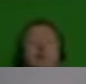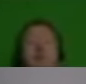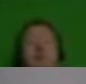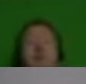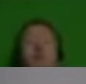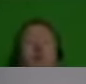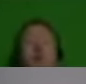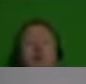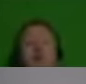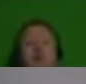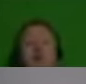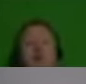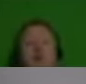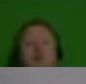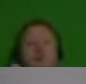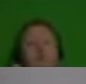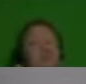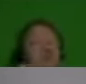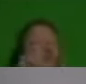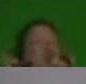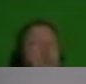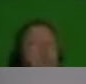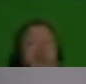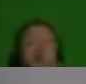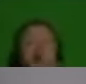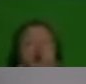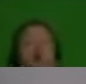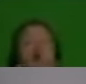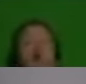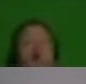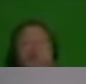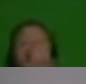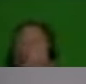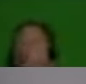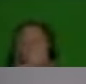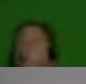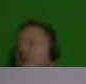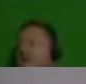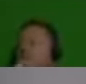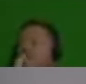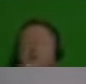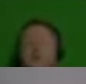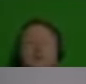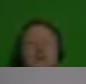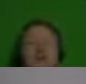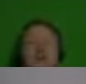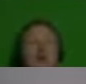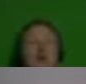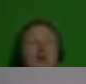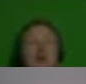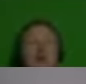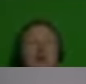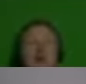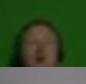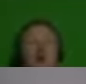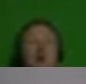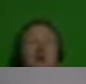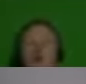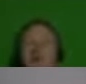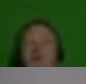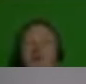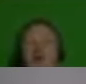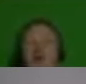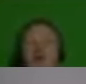us out of a crisis. A crisis that we have to admit. We are in an economic crisis. People are suffering.